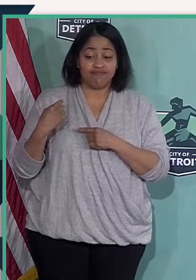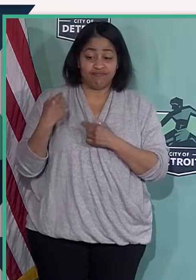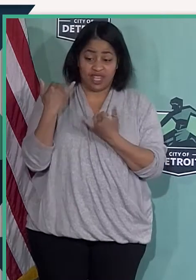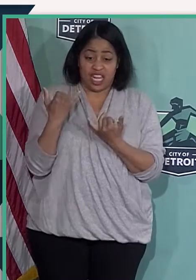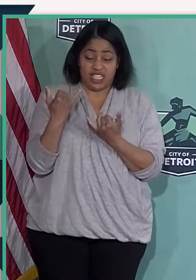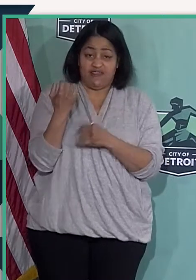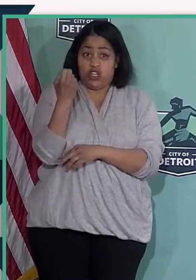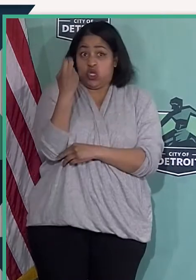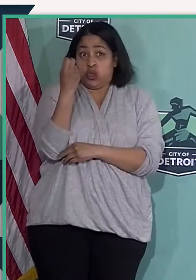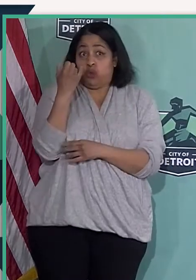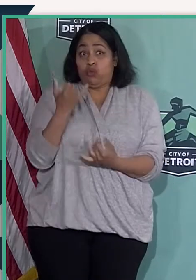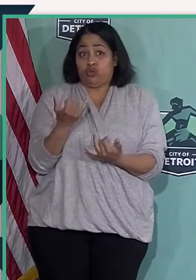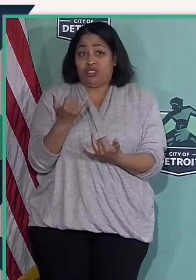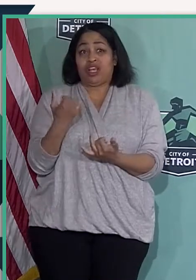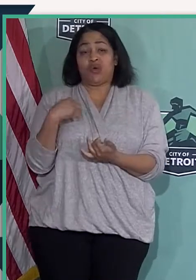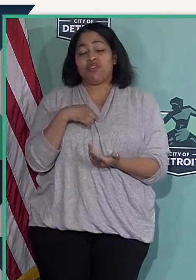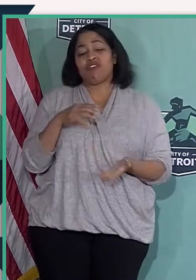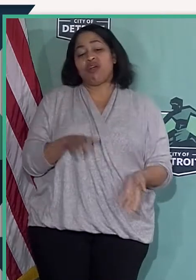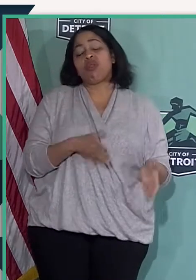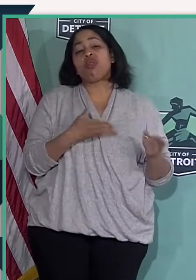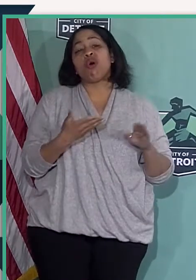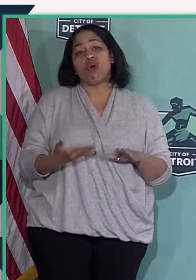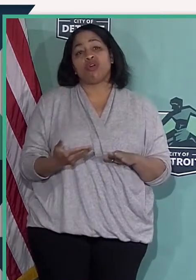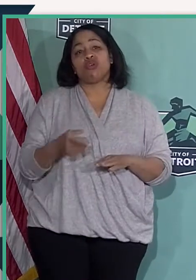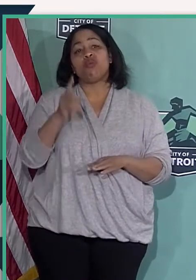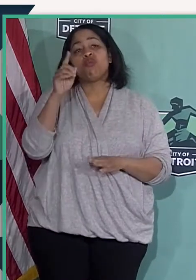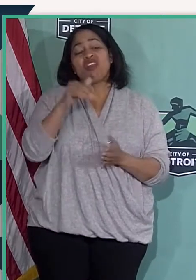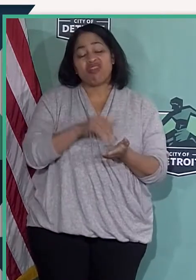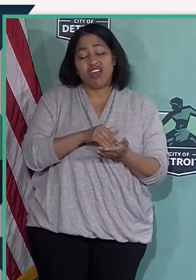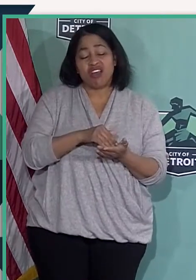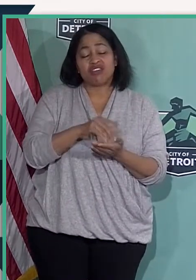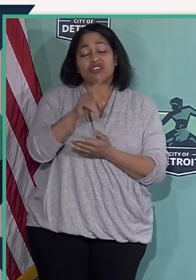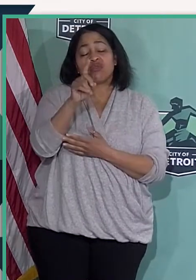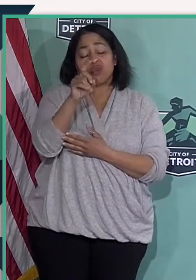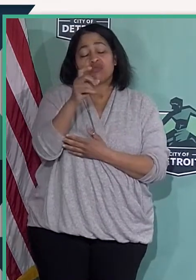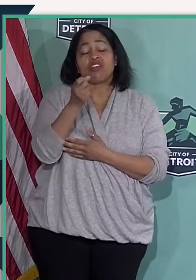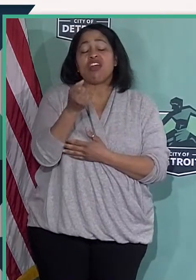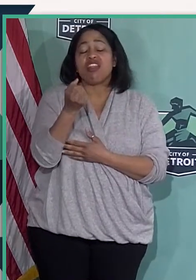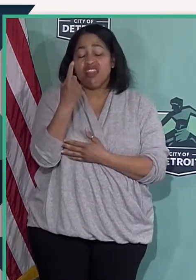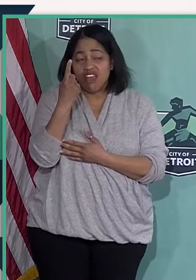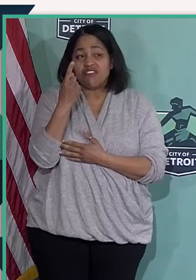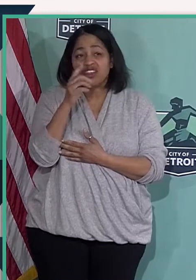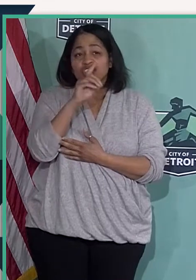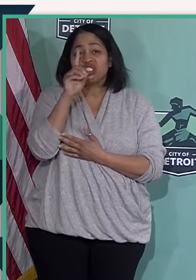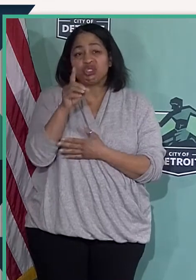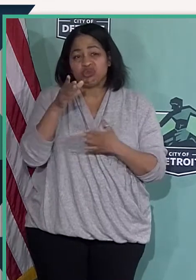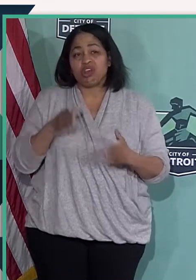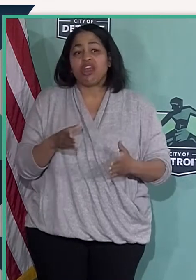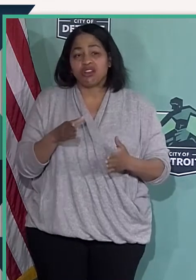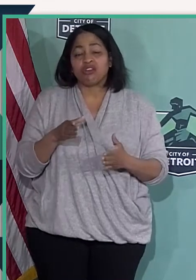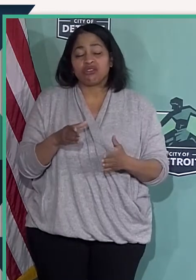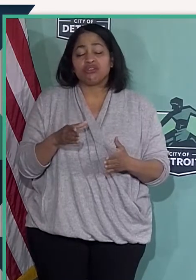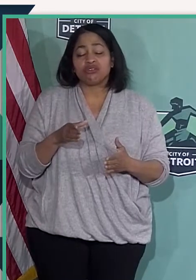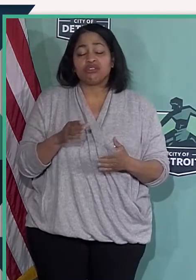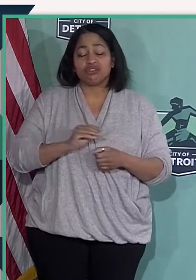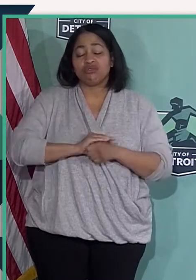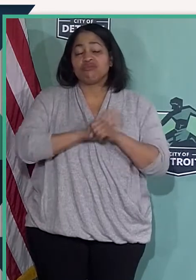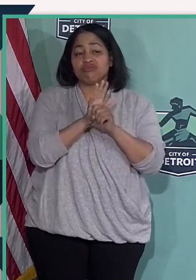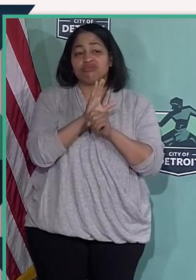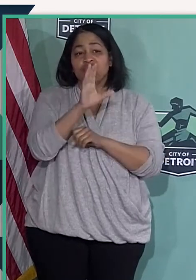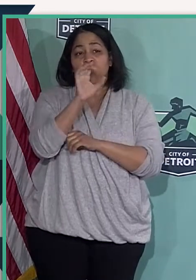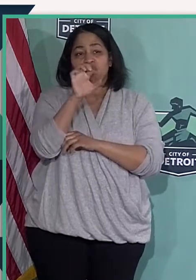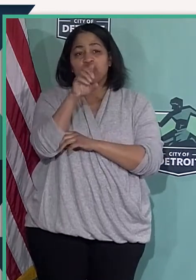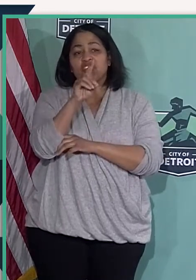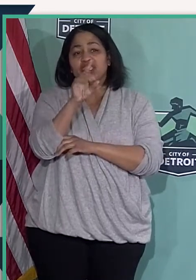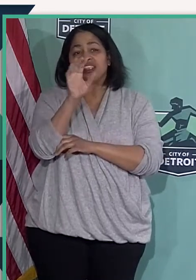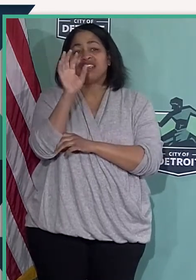today, we have lost 1,111 Detroiters to COVID-19. The number